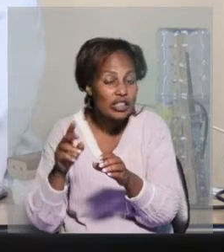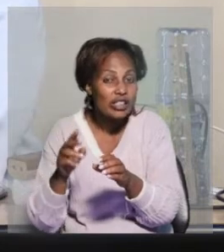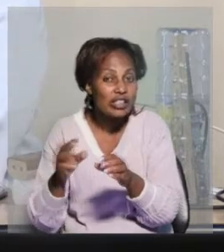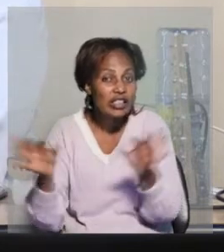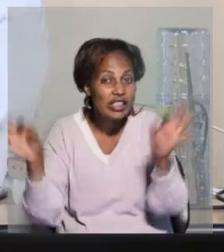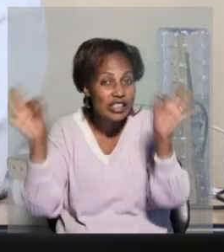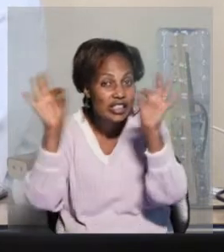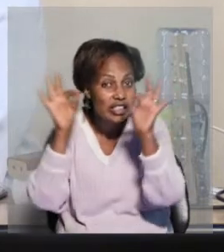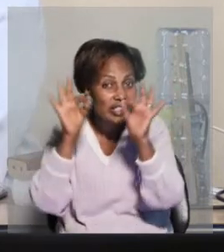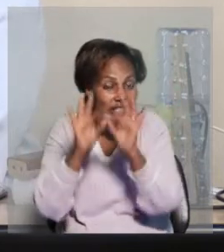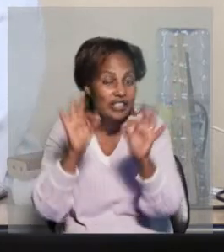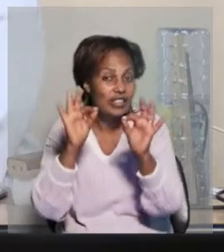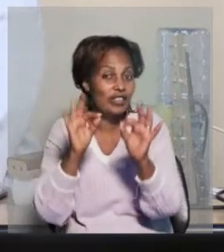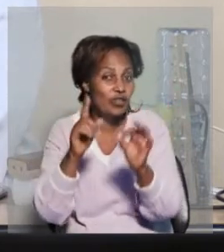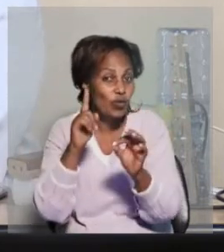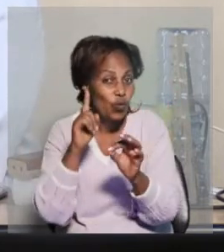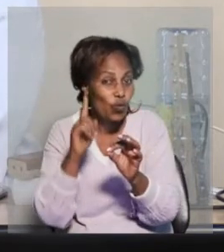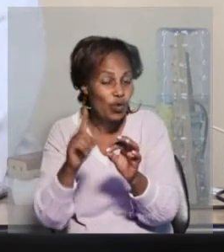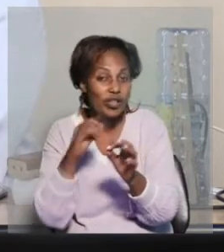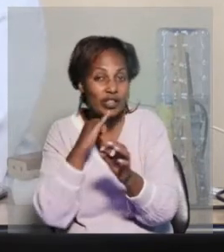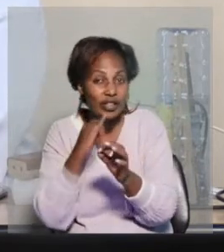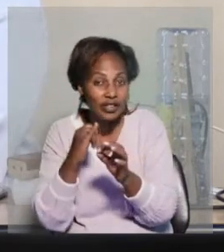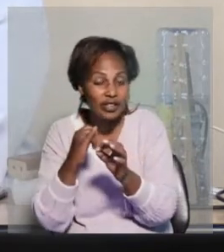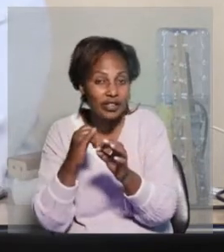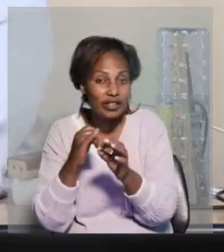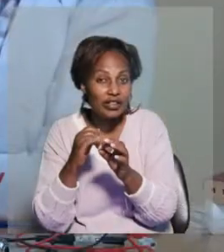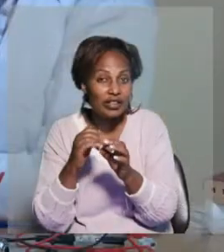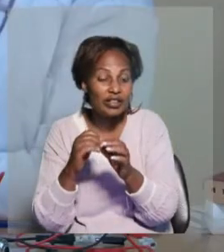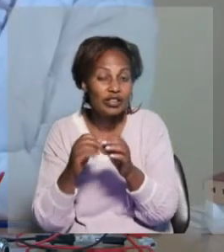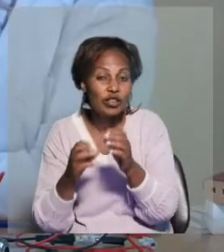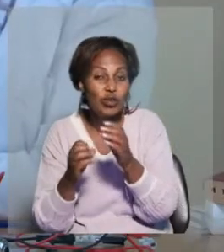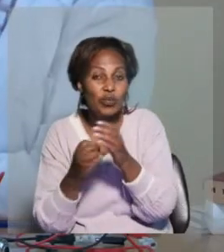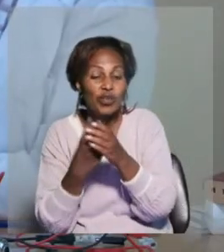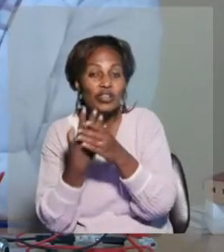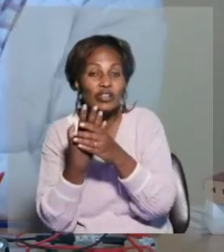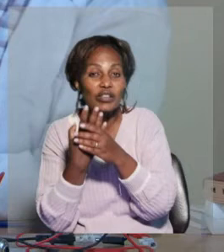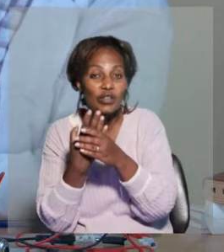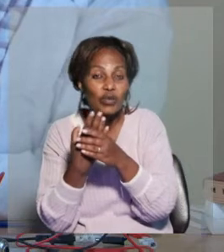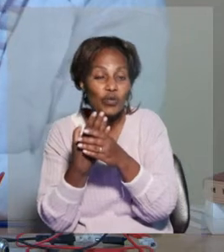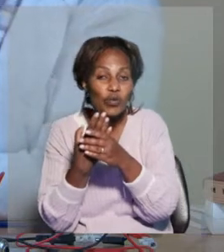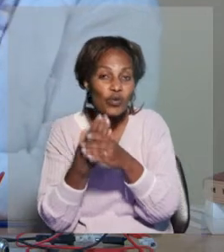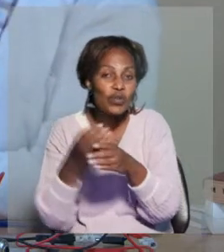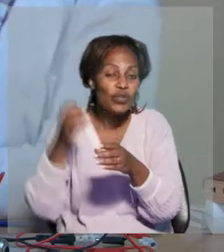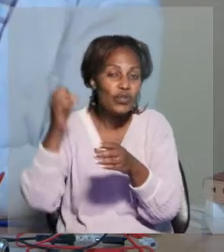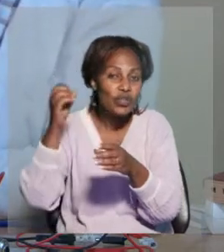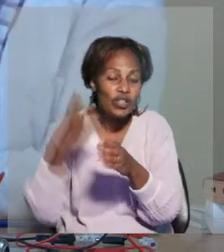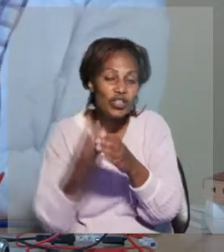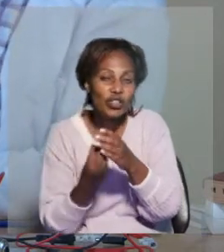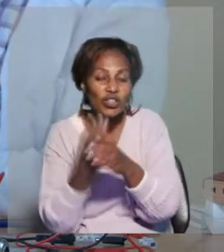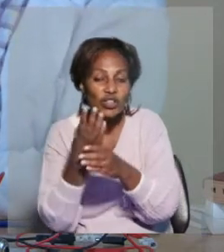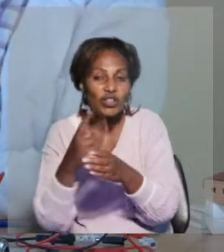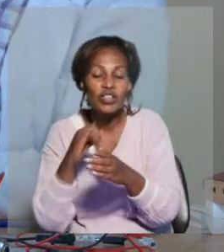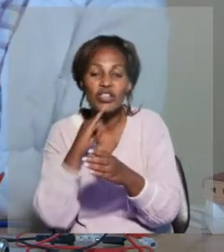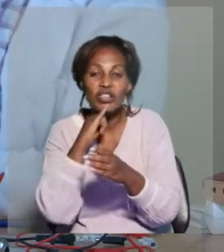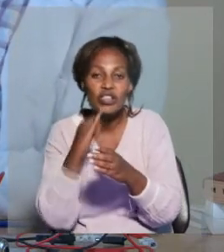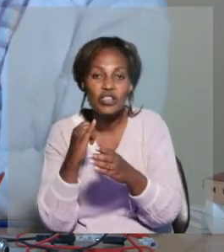voltage generated by the solar cell due to the presence of the light generated by the compact fluorescent lamp